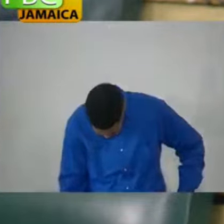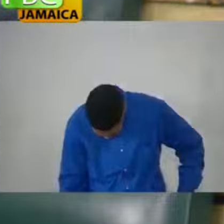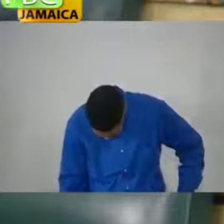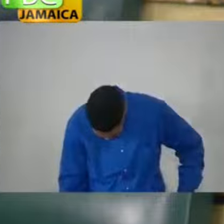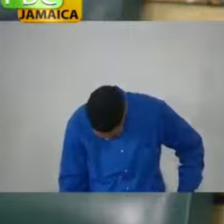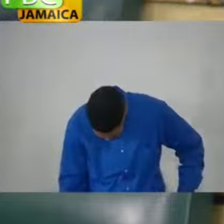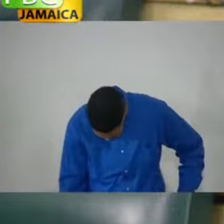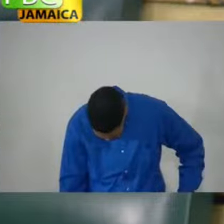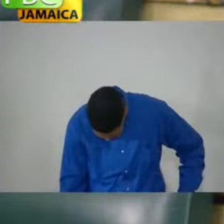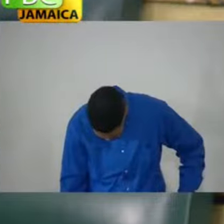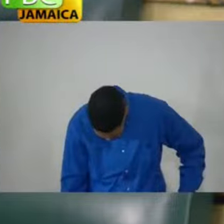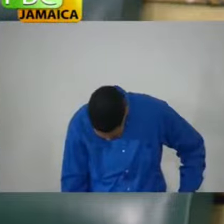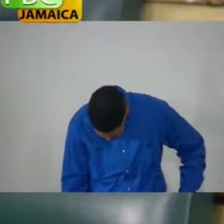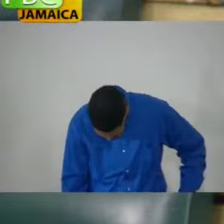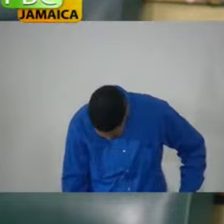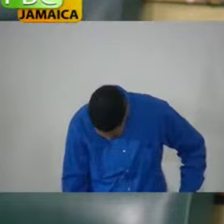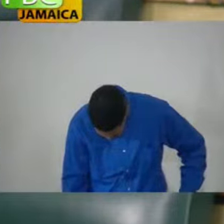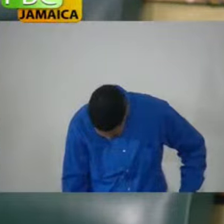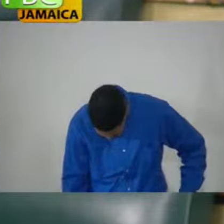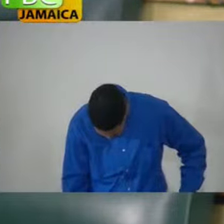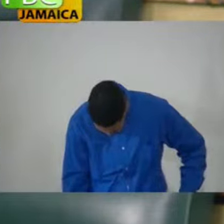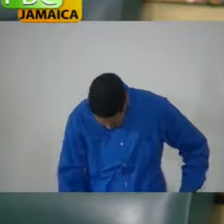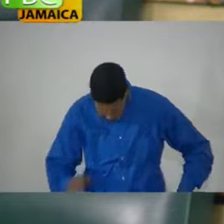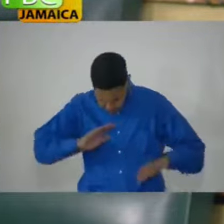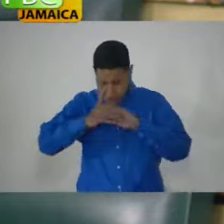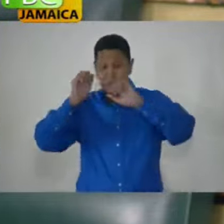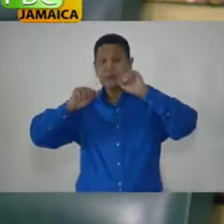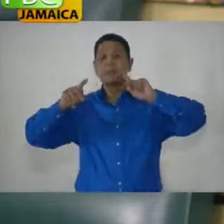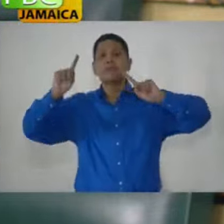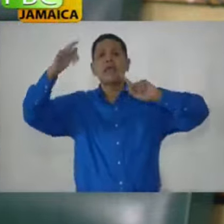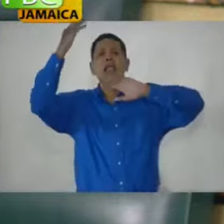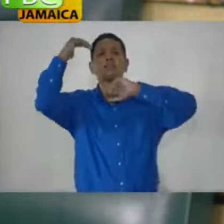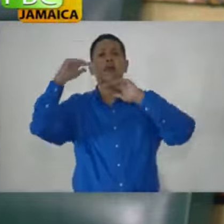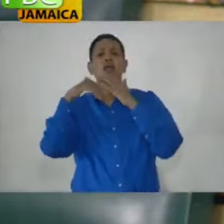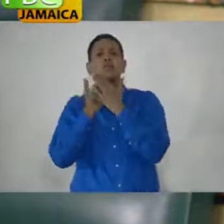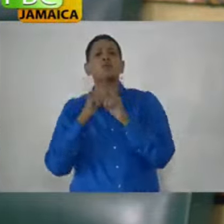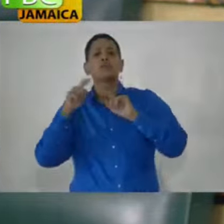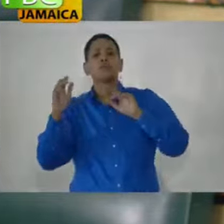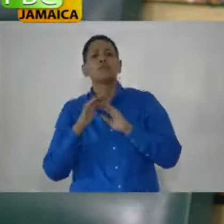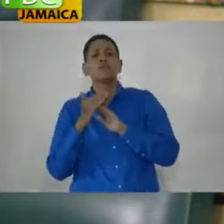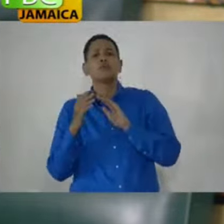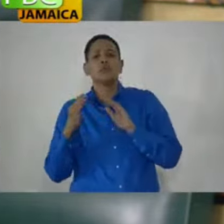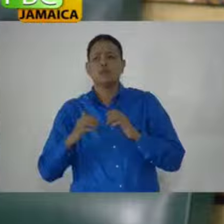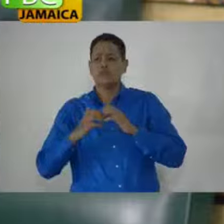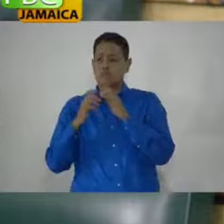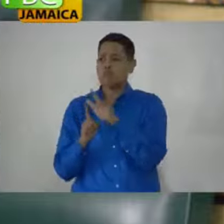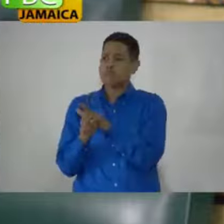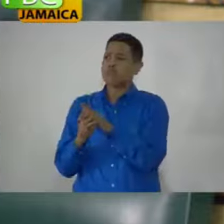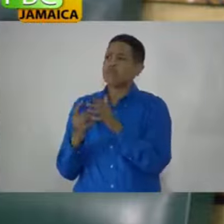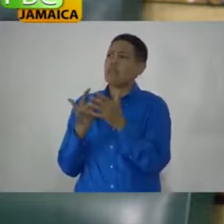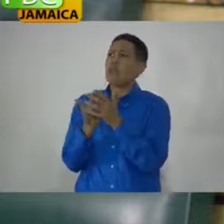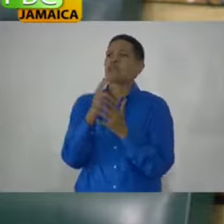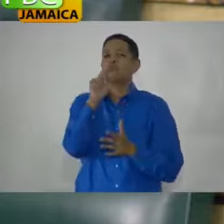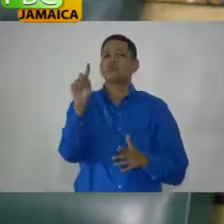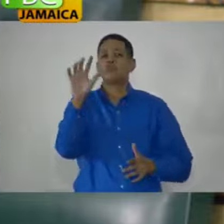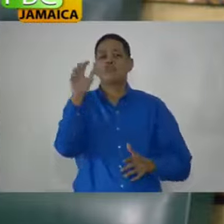Jamaicans can expect a new and different Jamaica to unfold over the next 3 to 5 years,